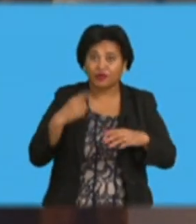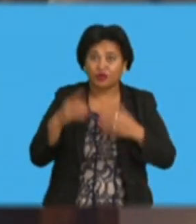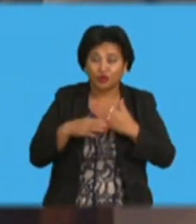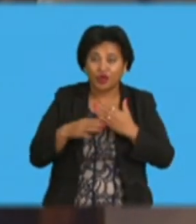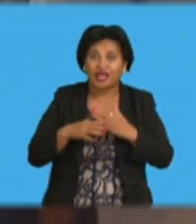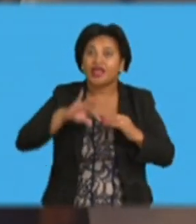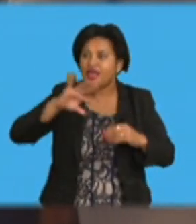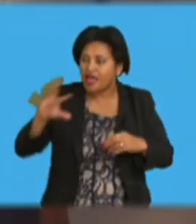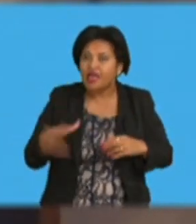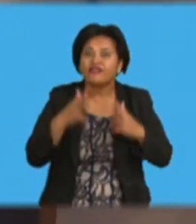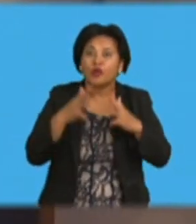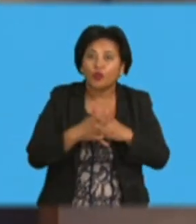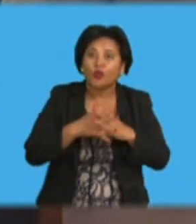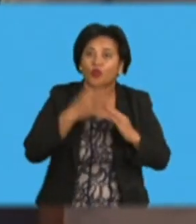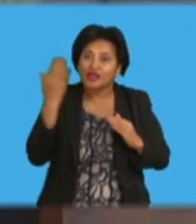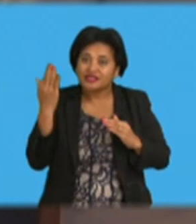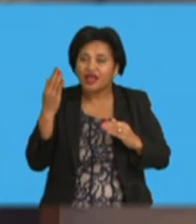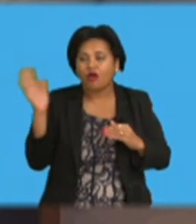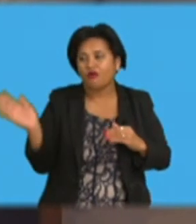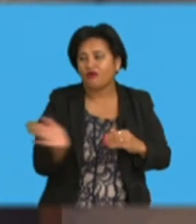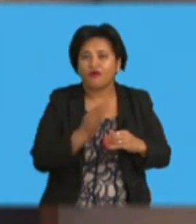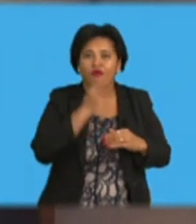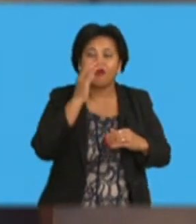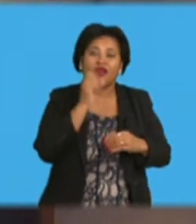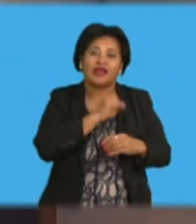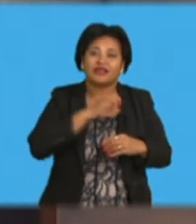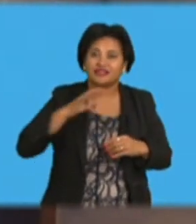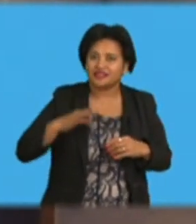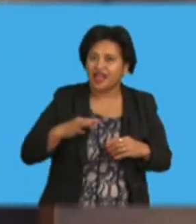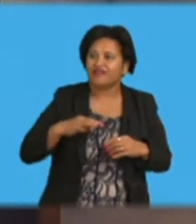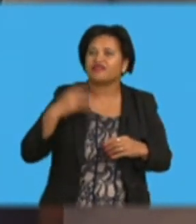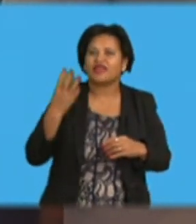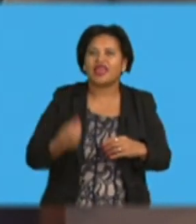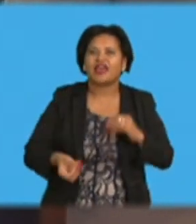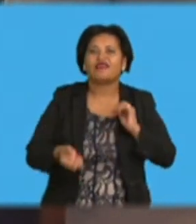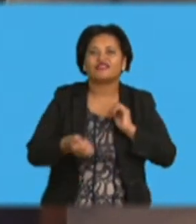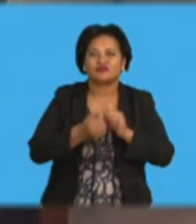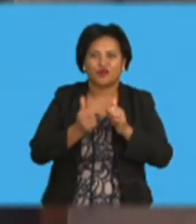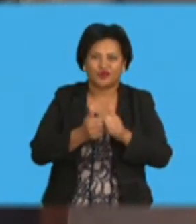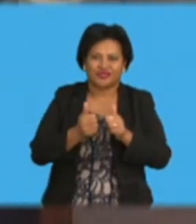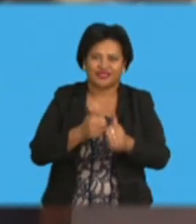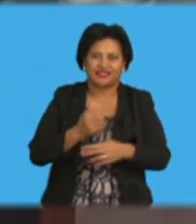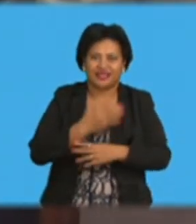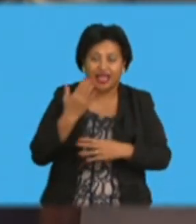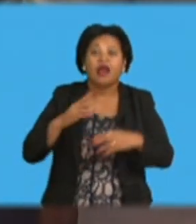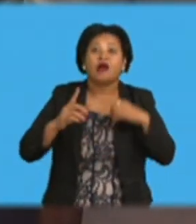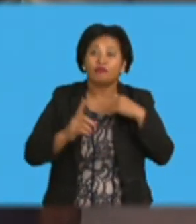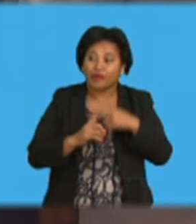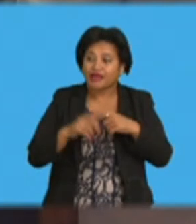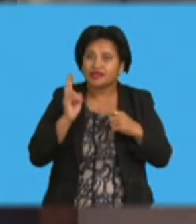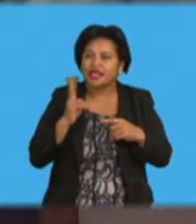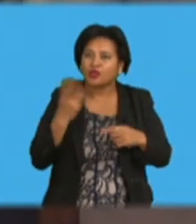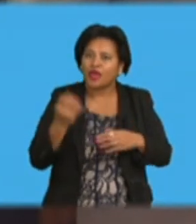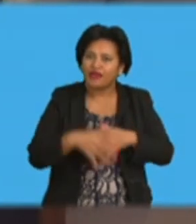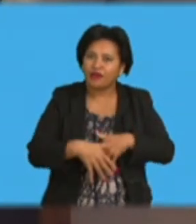physical activity. And now government has put in place this National Sports and Wellness Public Holiday. Once again, with the idea